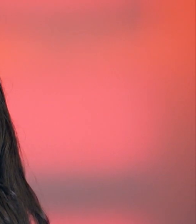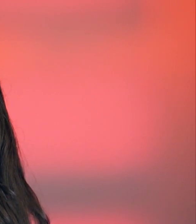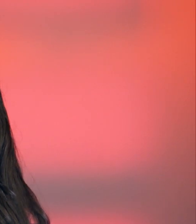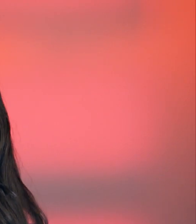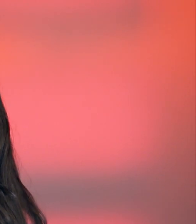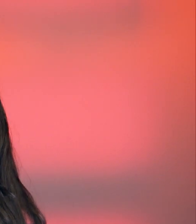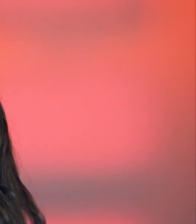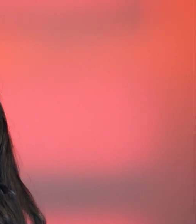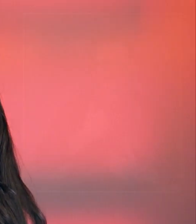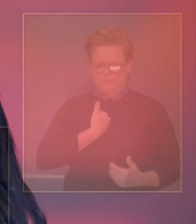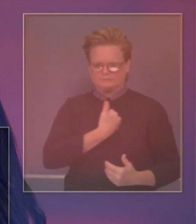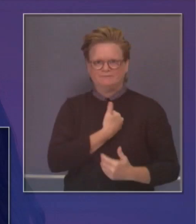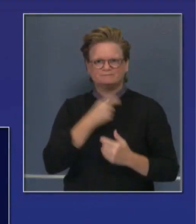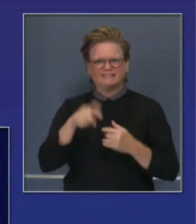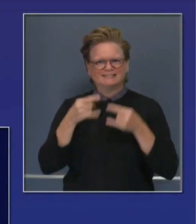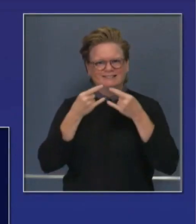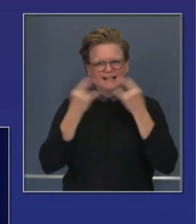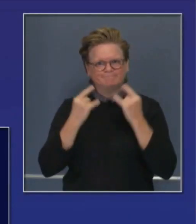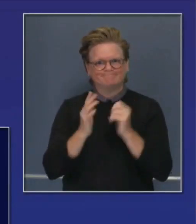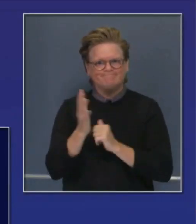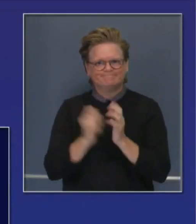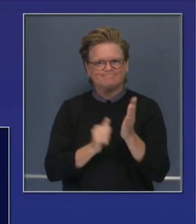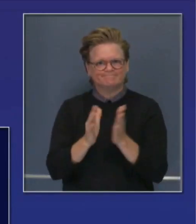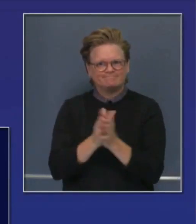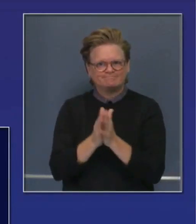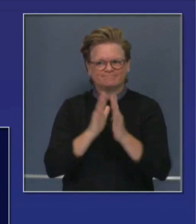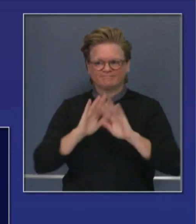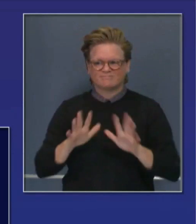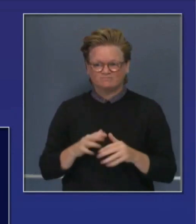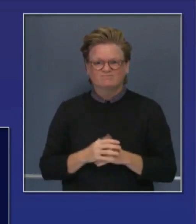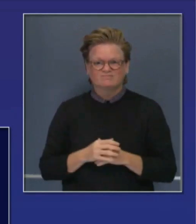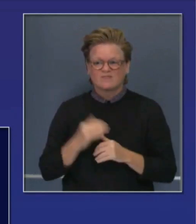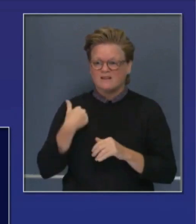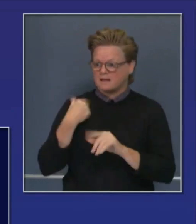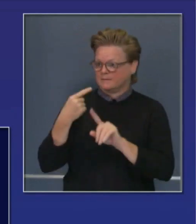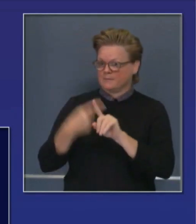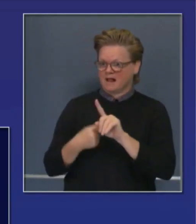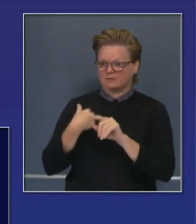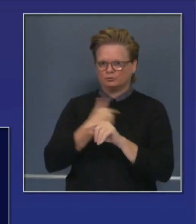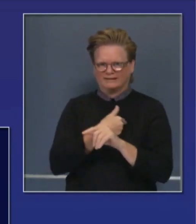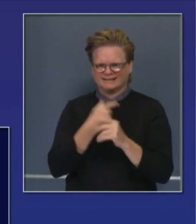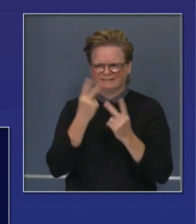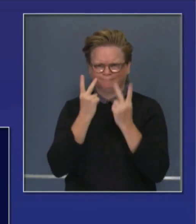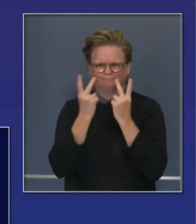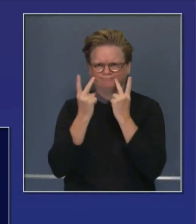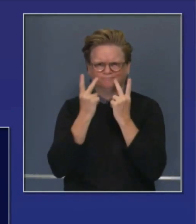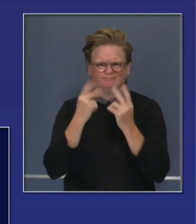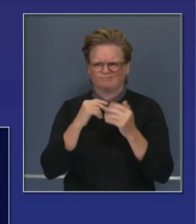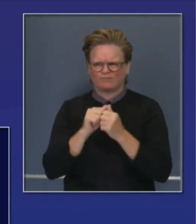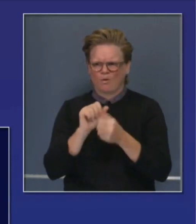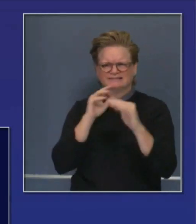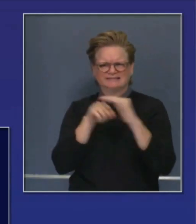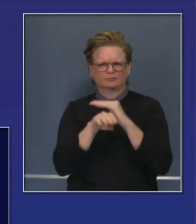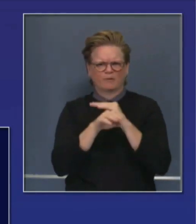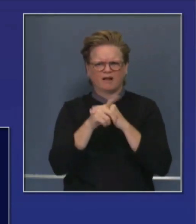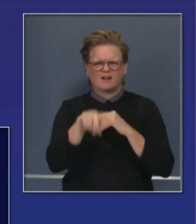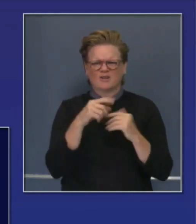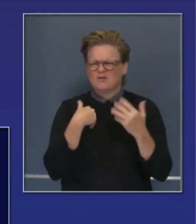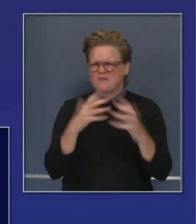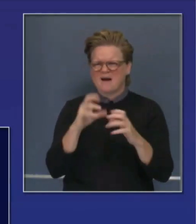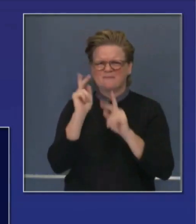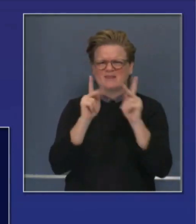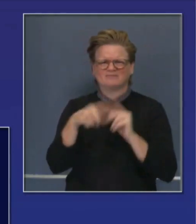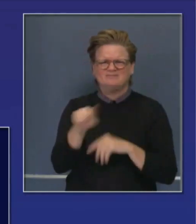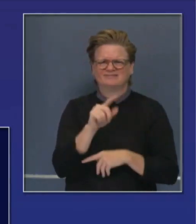health. The 4-tiered color-coded system ranks counties based on the number of virus cases and